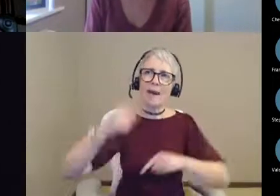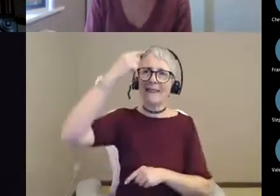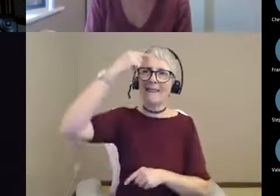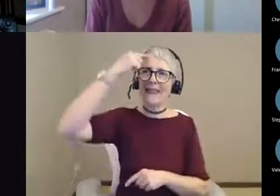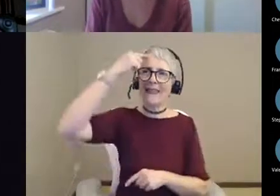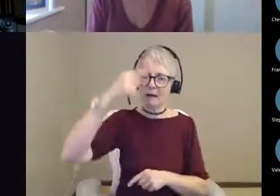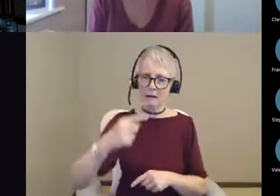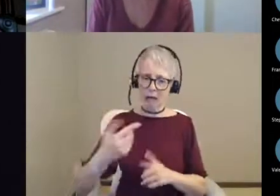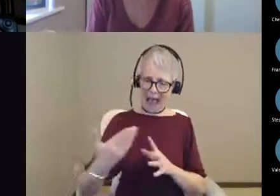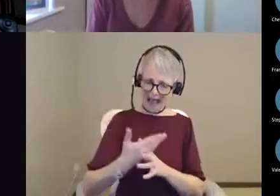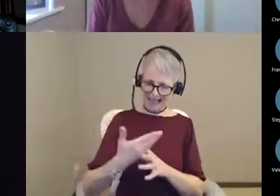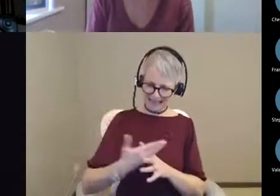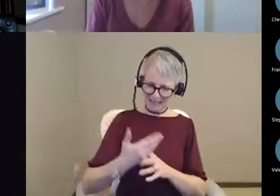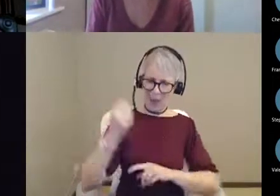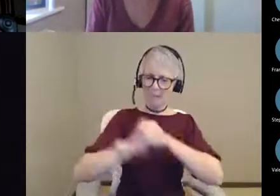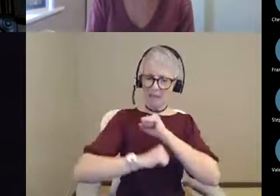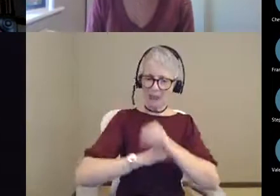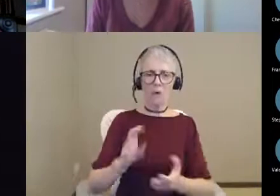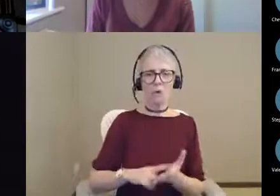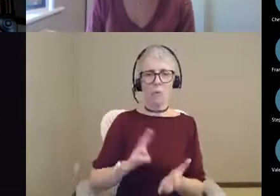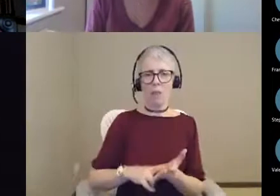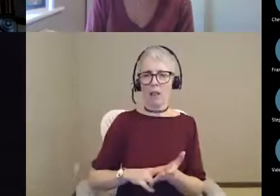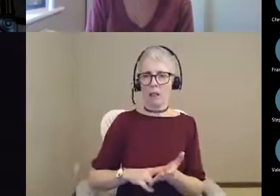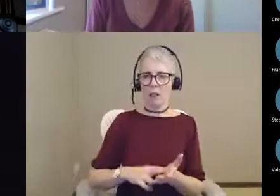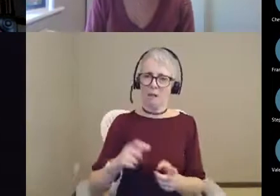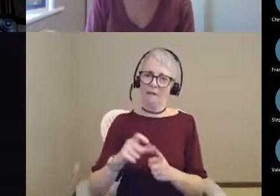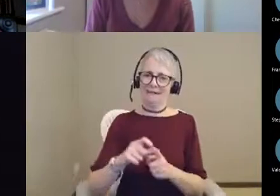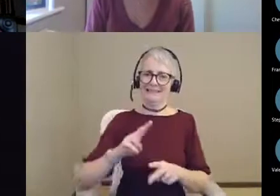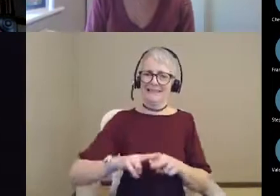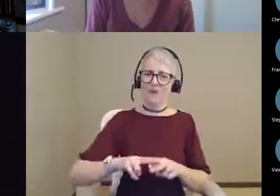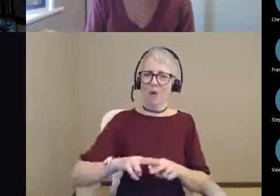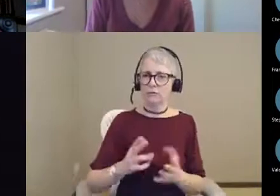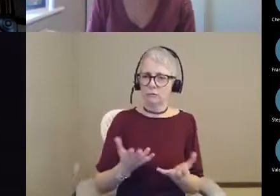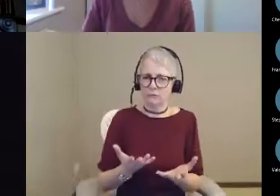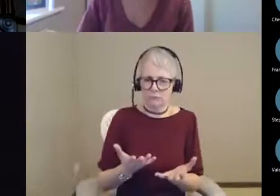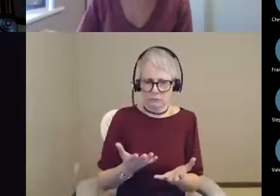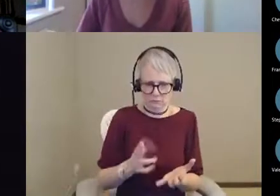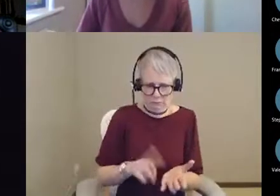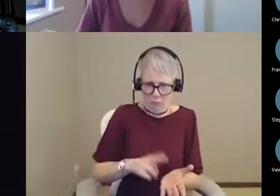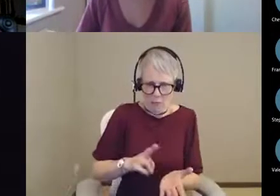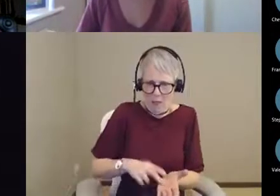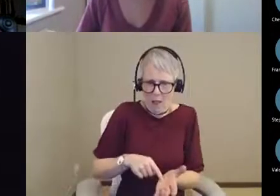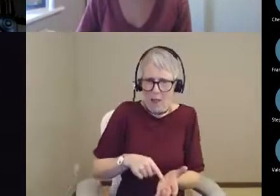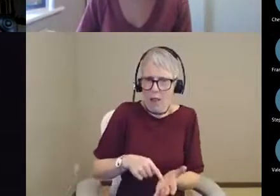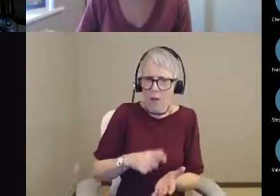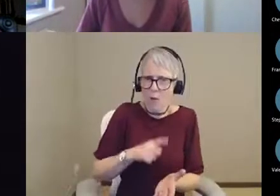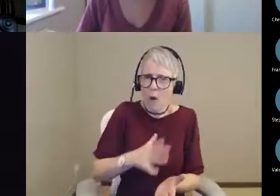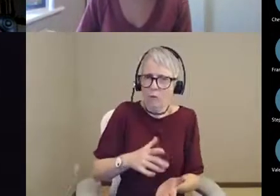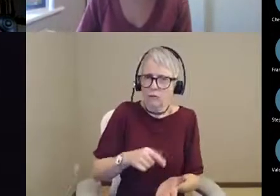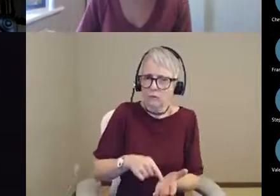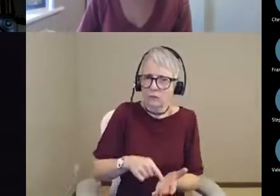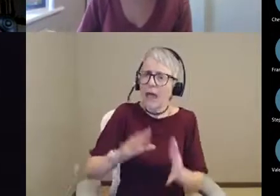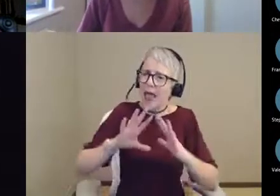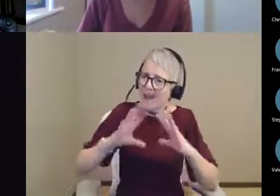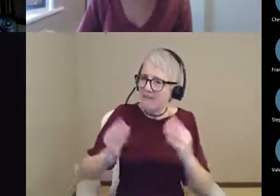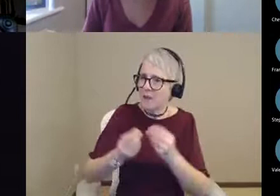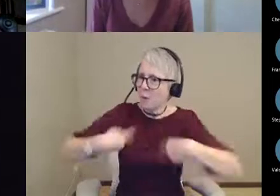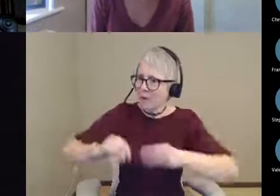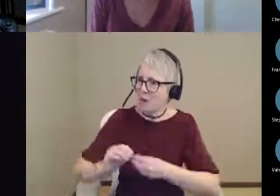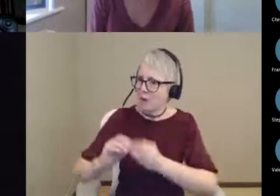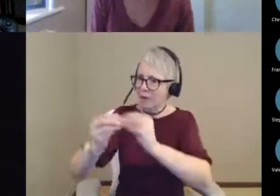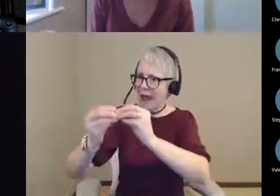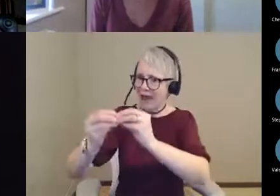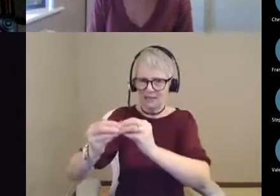someone doesn't need to say, I need a reasonable adjustment, that every piece of learning that we're creating, I mean, this is the ultimate goal,